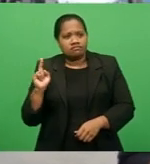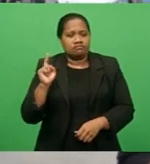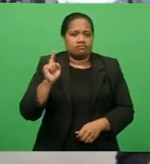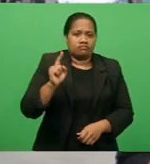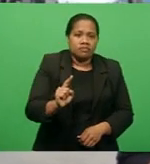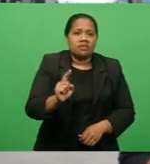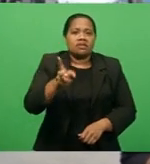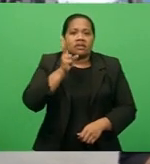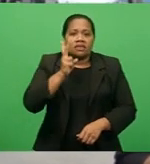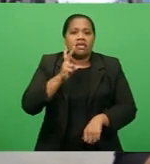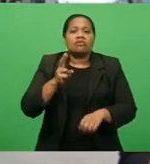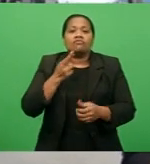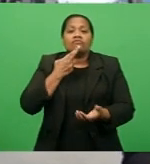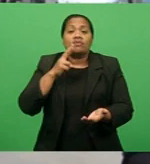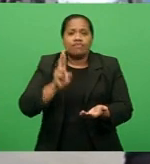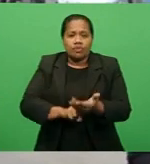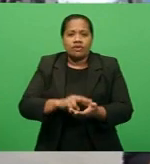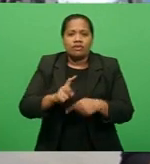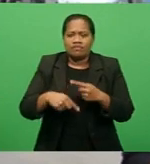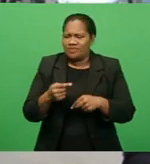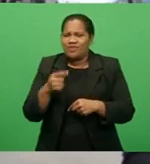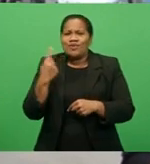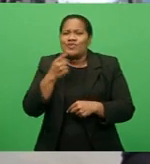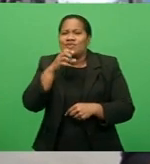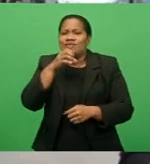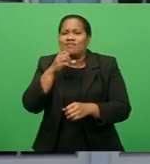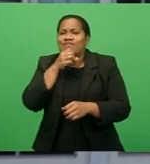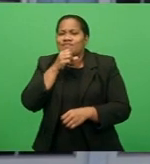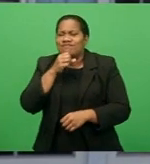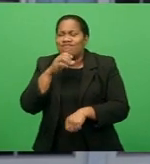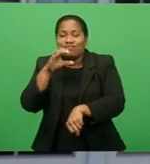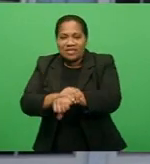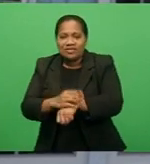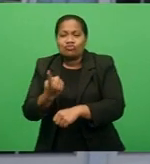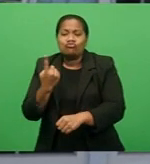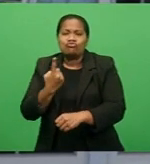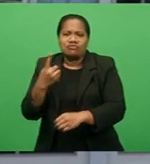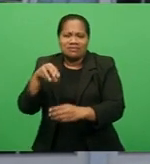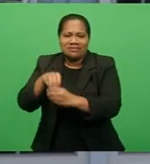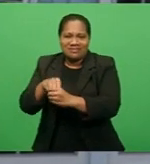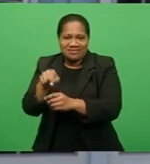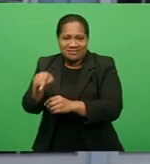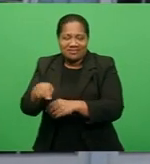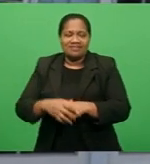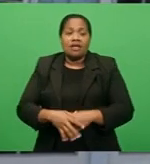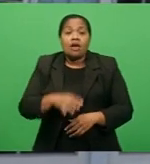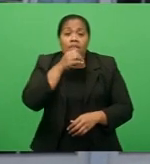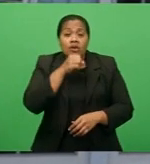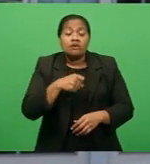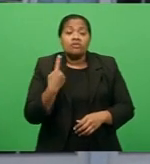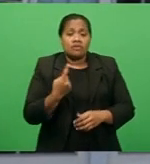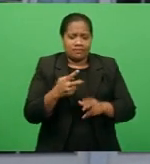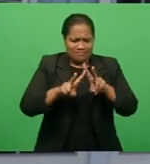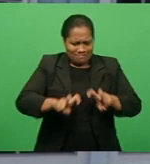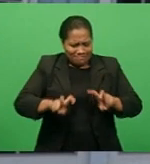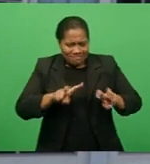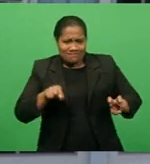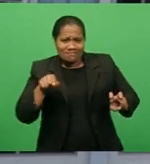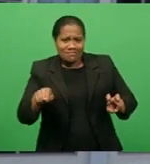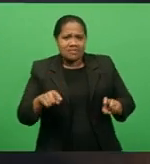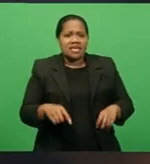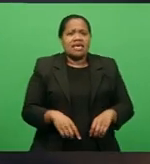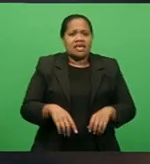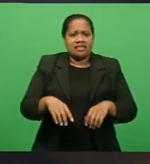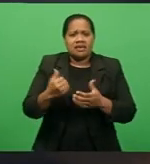a report against those officers who might have been involved. Police are investigating these claims, and Acting Police Commissioner